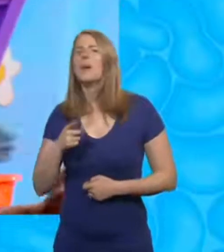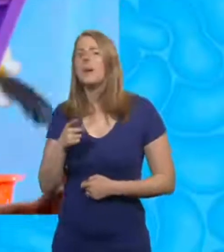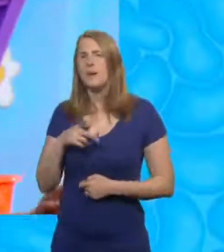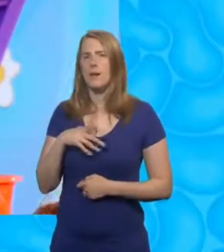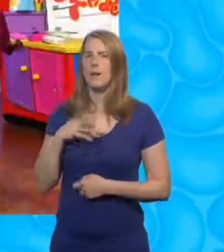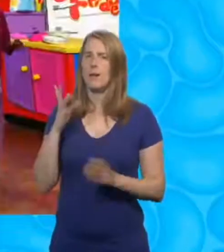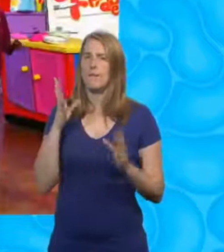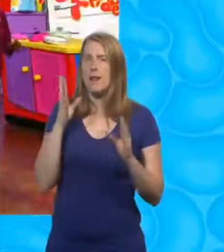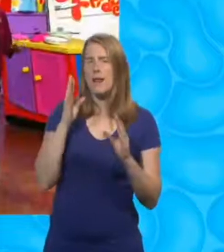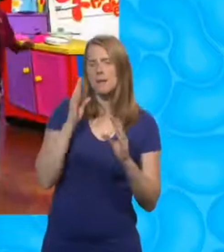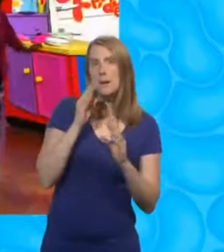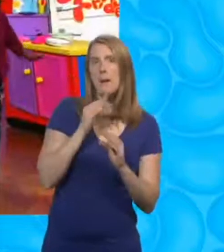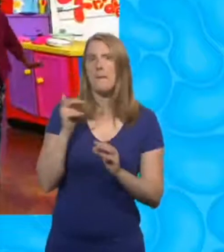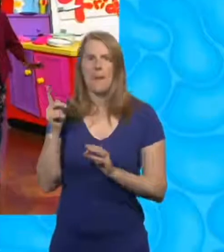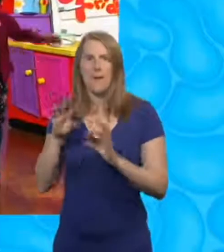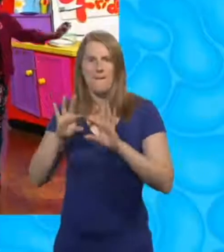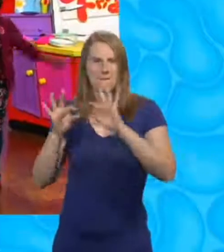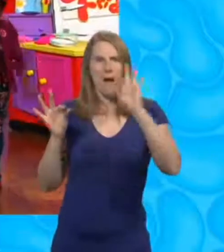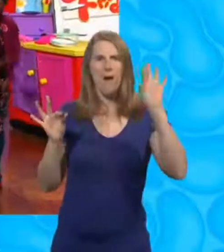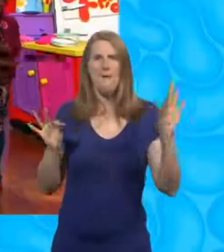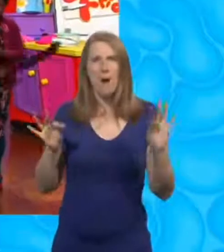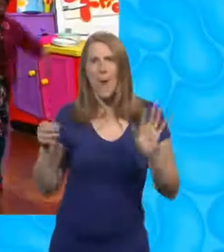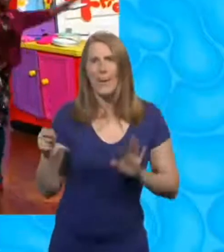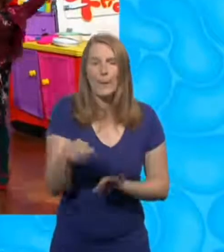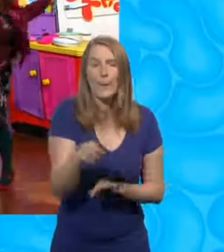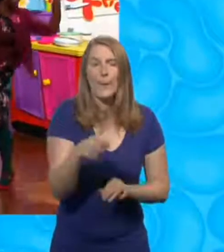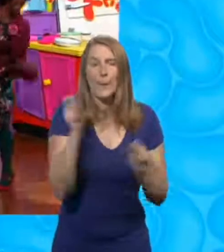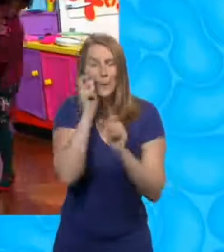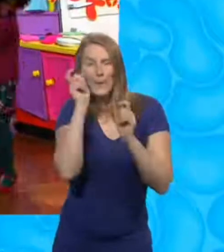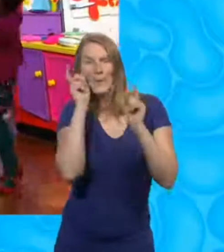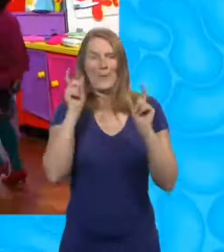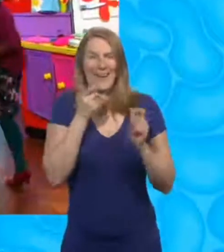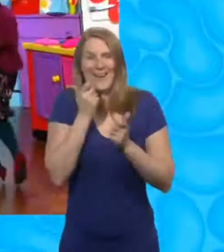tickle with a feather will make you hop and leap.